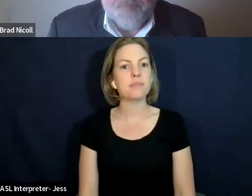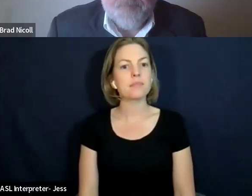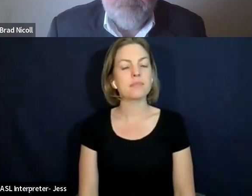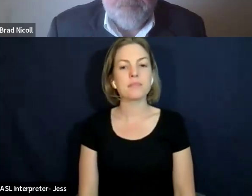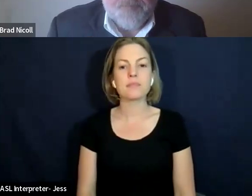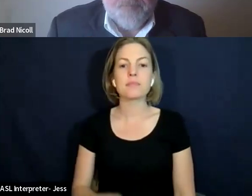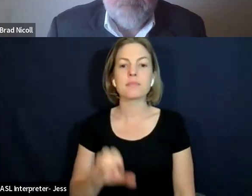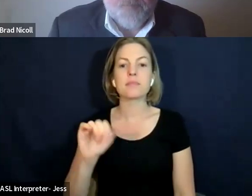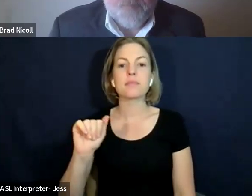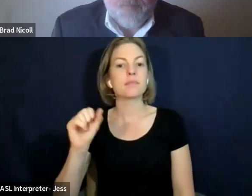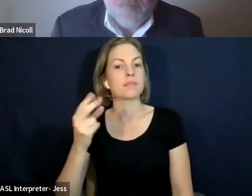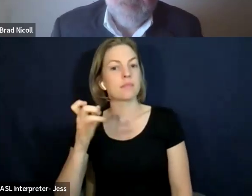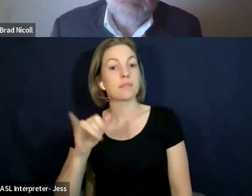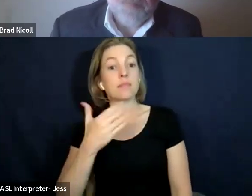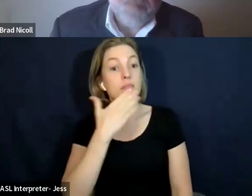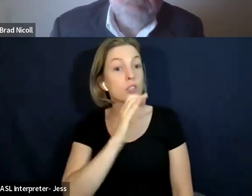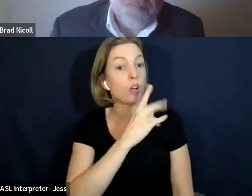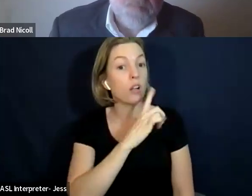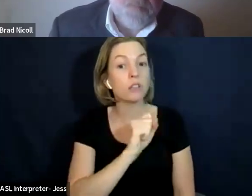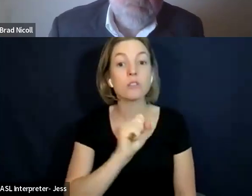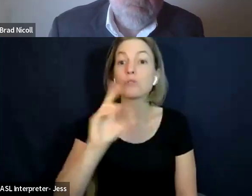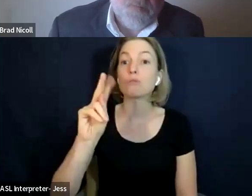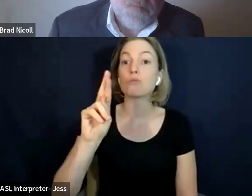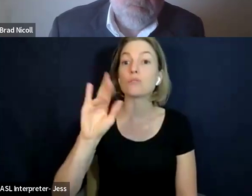Thank you, Charles. Kristen?